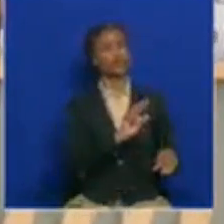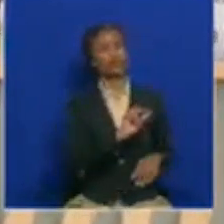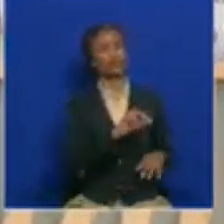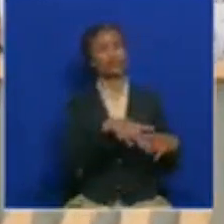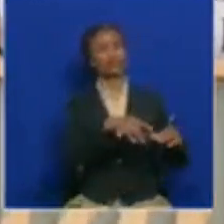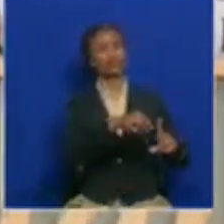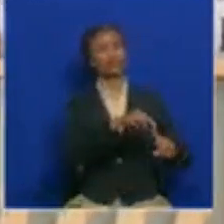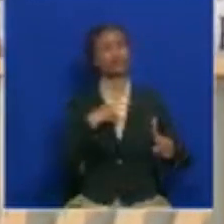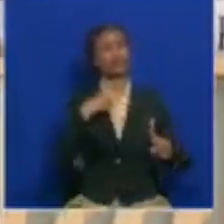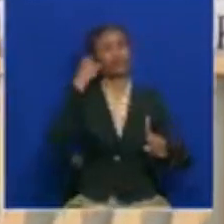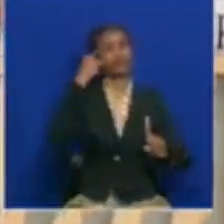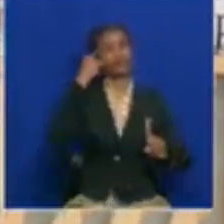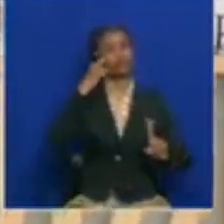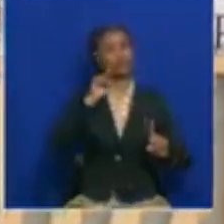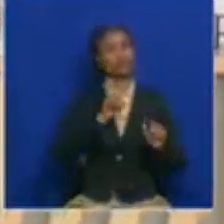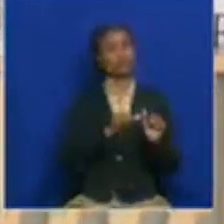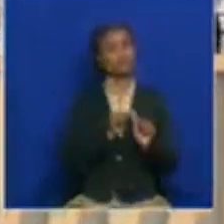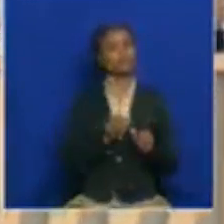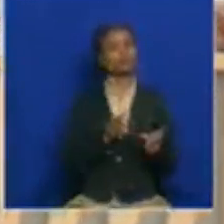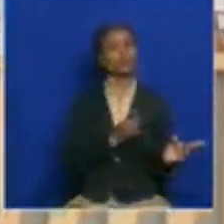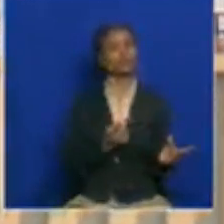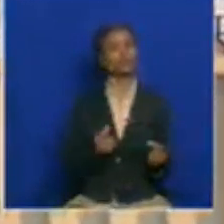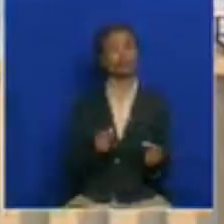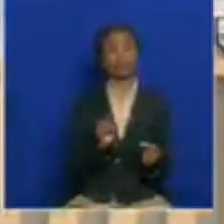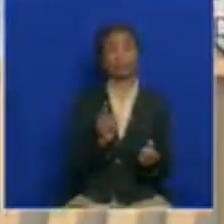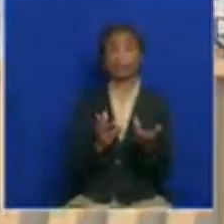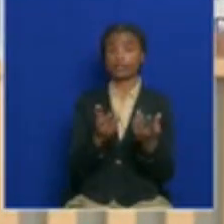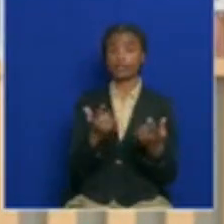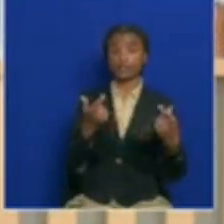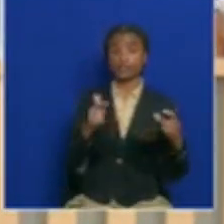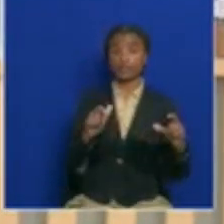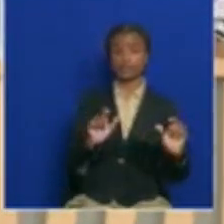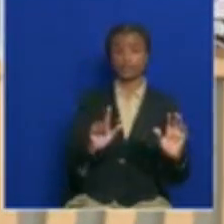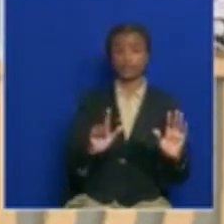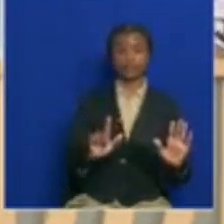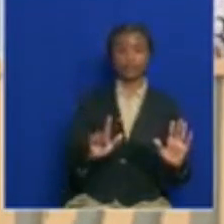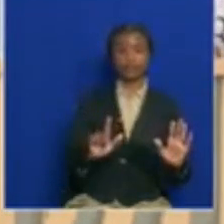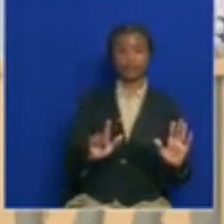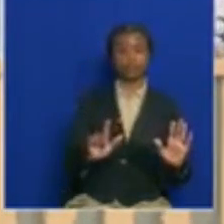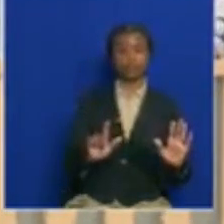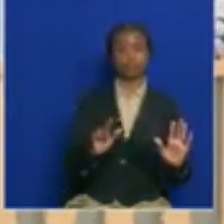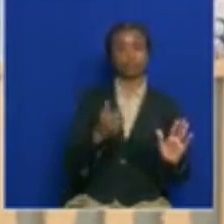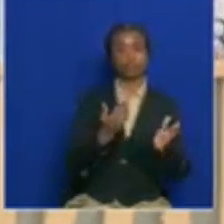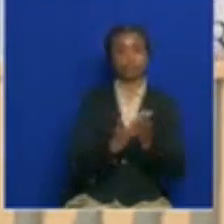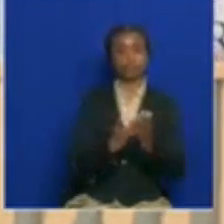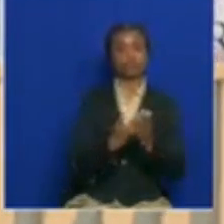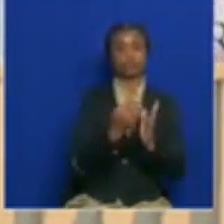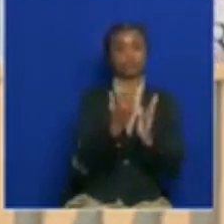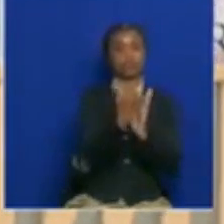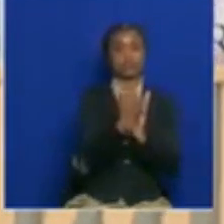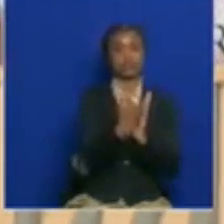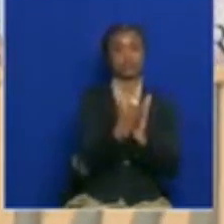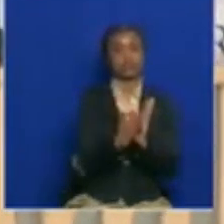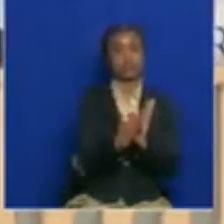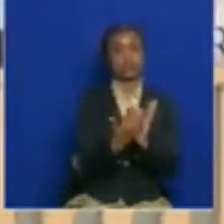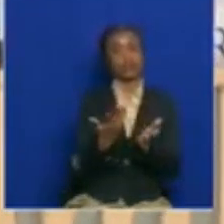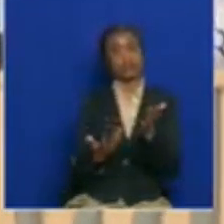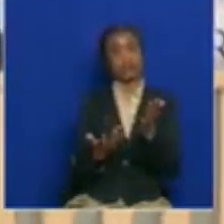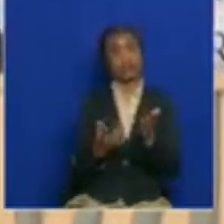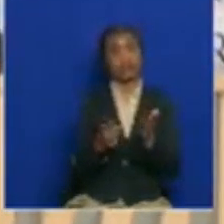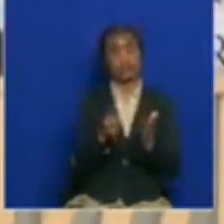listed paragraph 7, and then we start with where he has itemized at paragraph 14, and